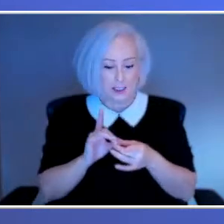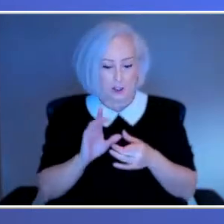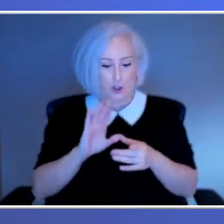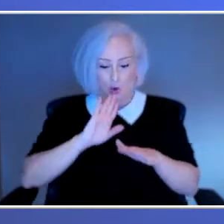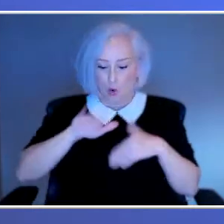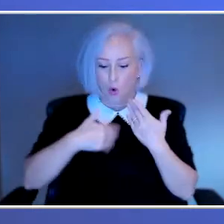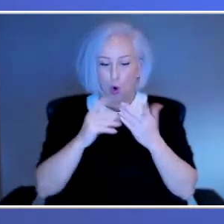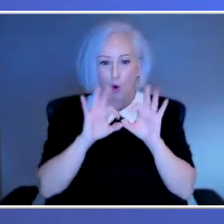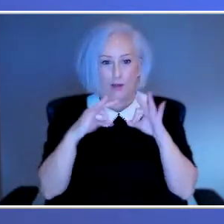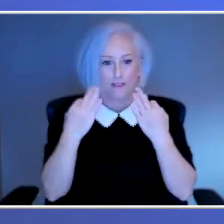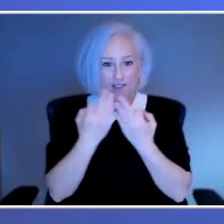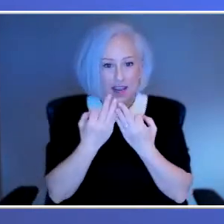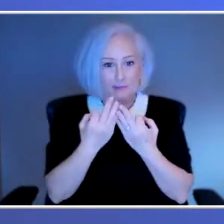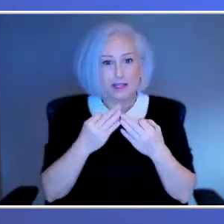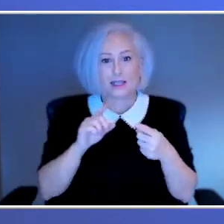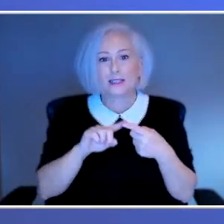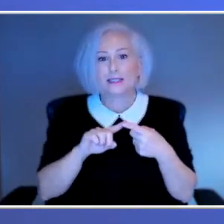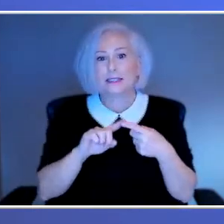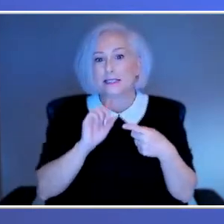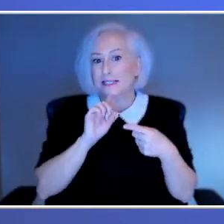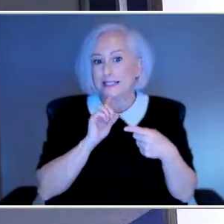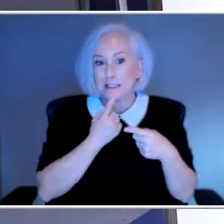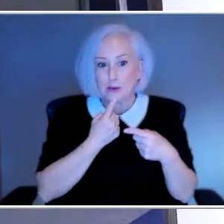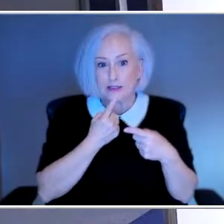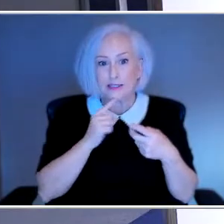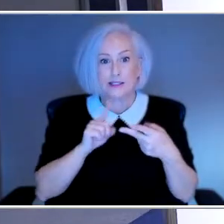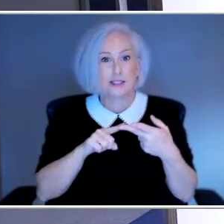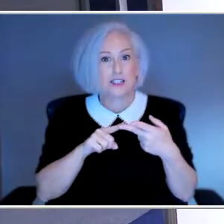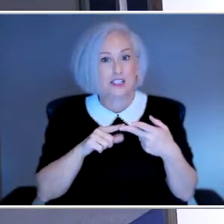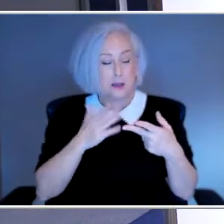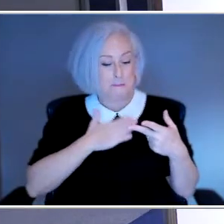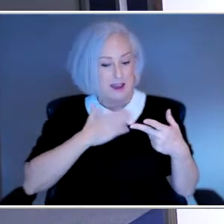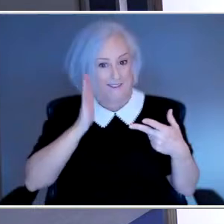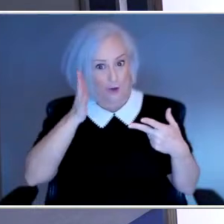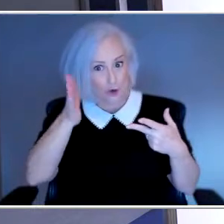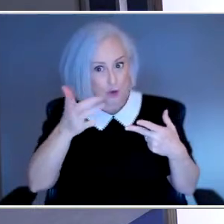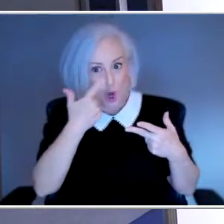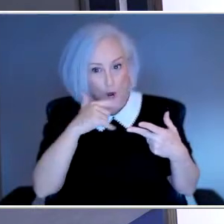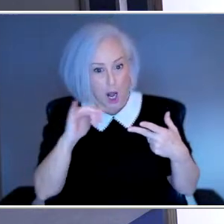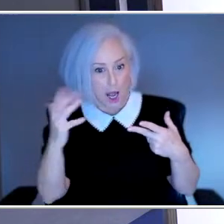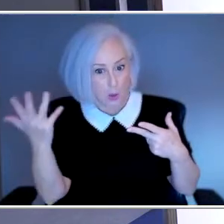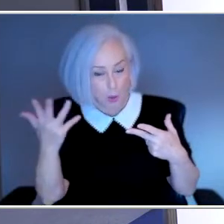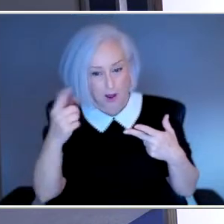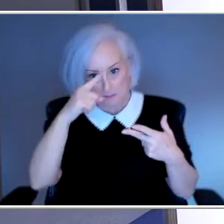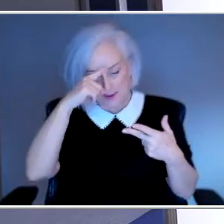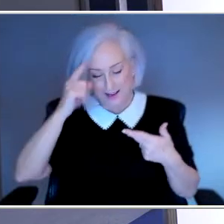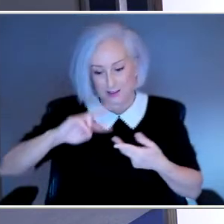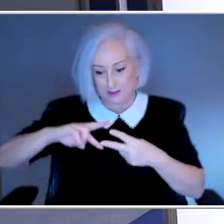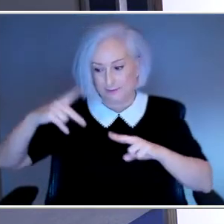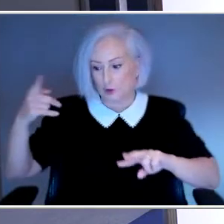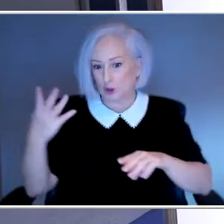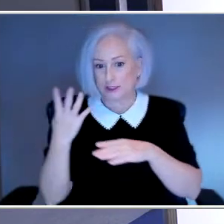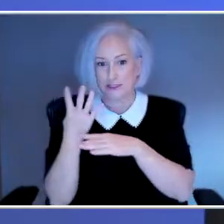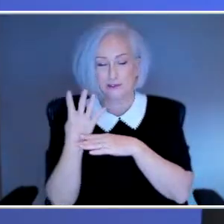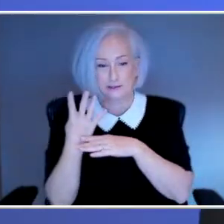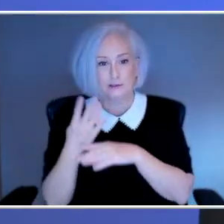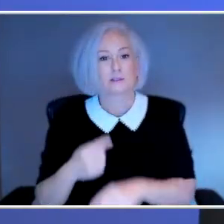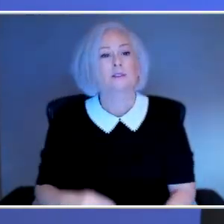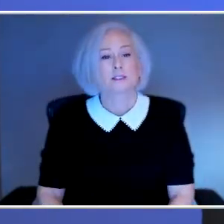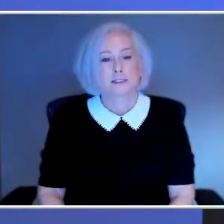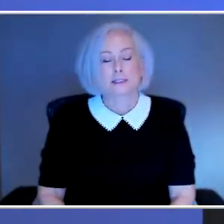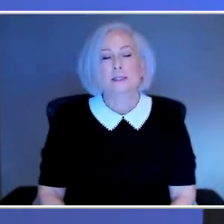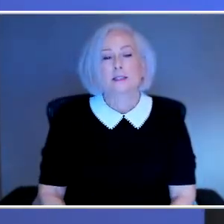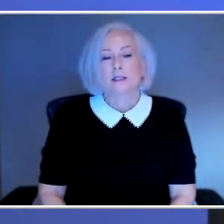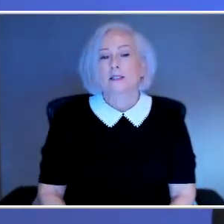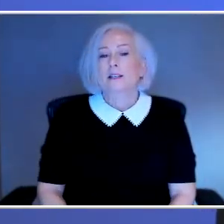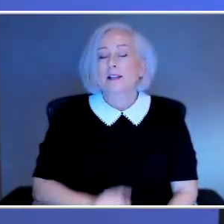for my future. And then you connect with Dr. Larson. What was that like? Yes, that was awesome, amazing,